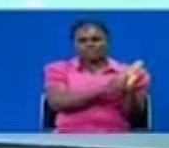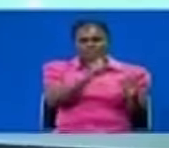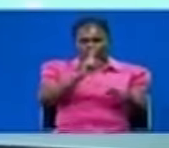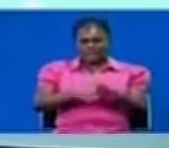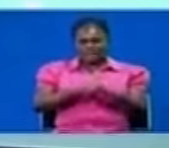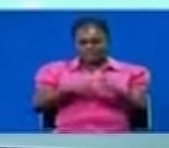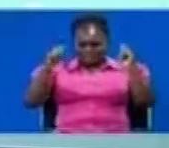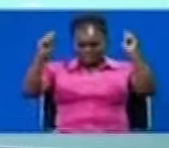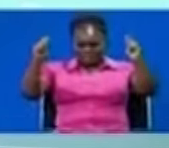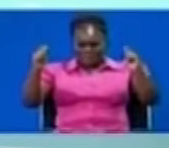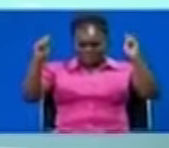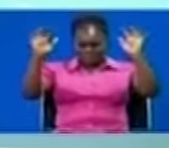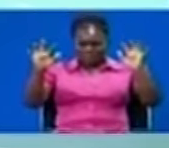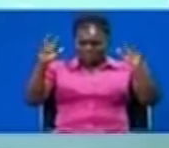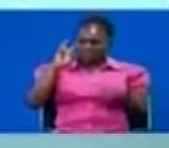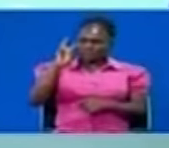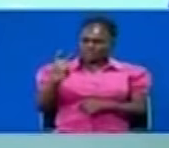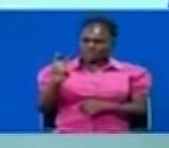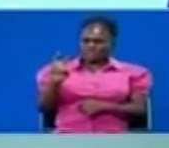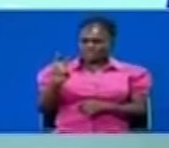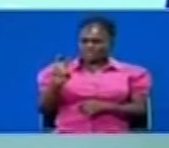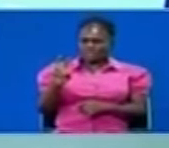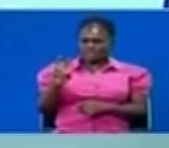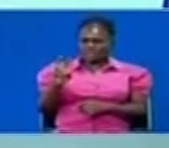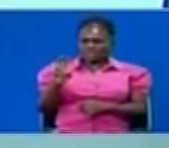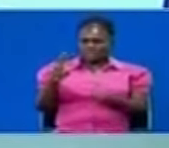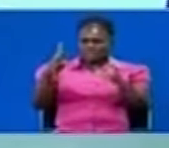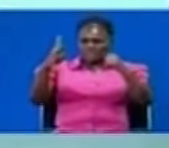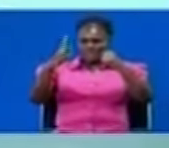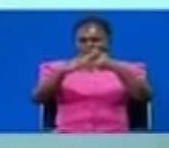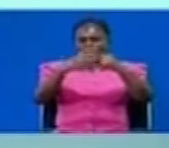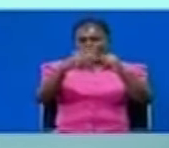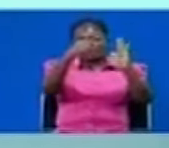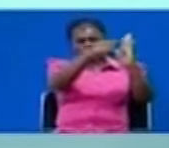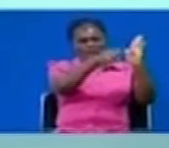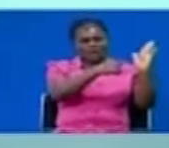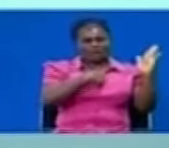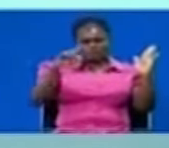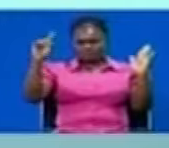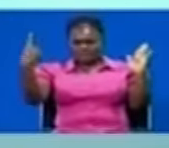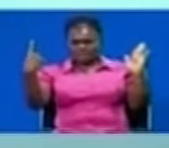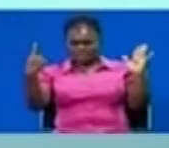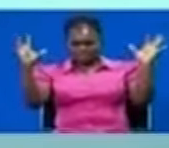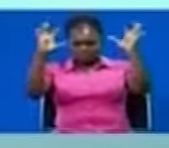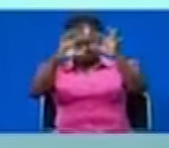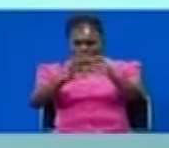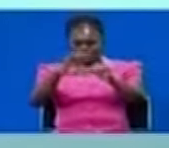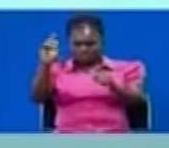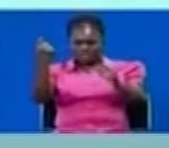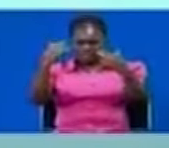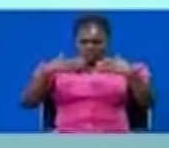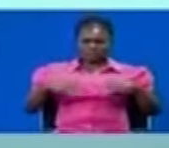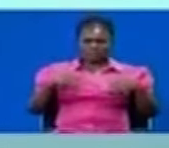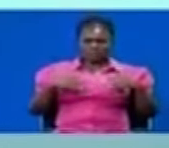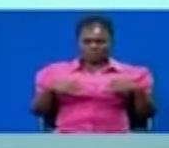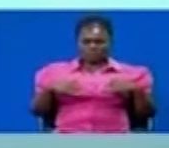their campaigns. And we just want to take a quick look at what that 9-point agenda is. We have the first one, which is uniting Kenyans. They say this